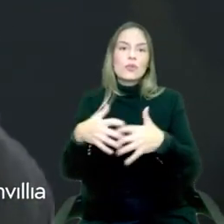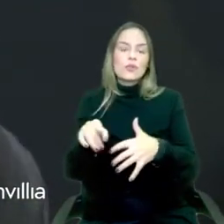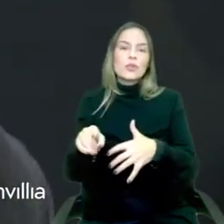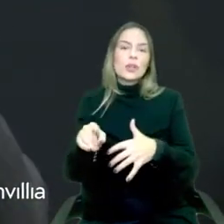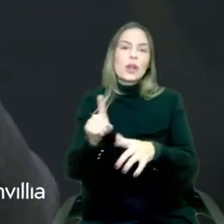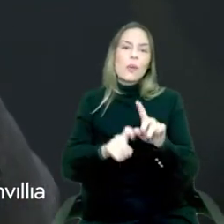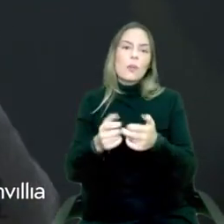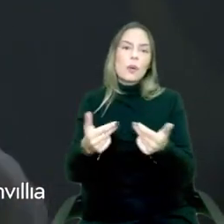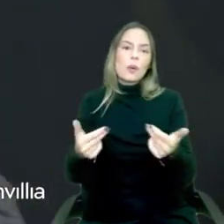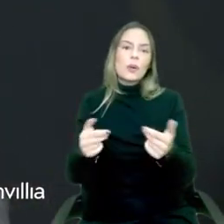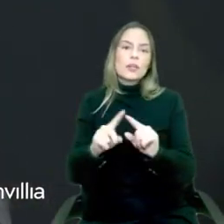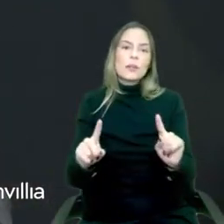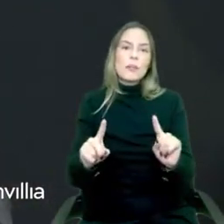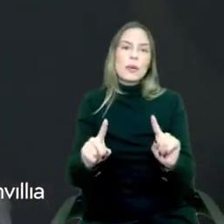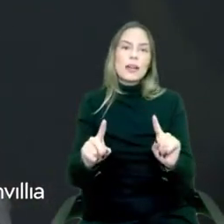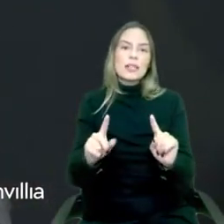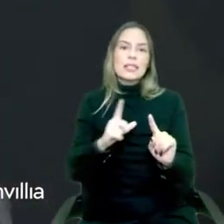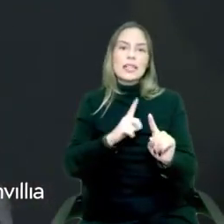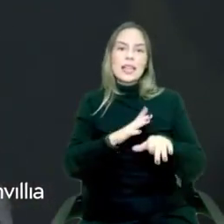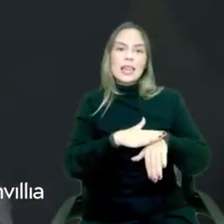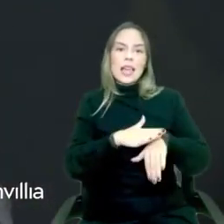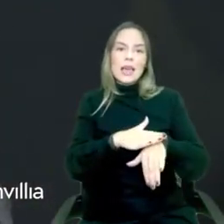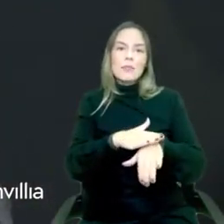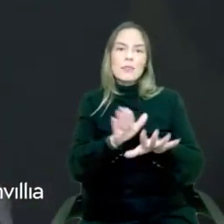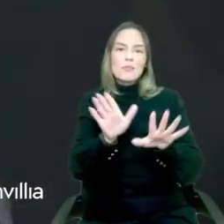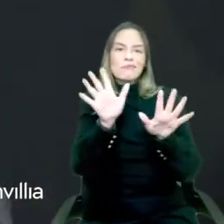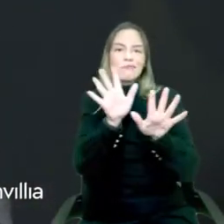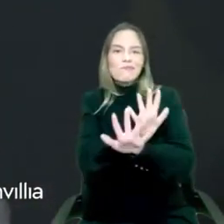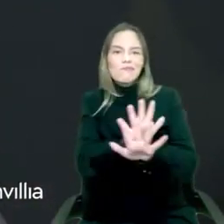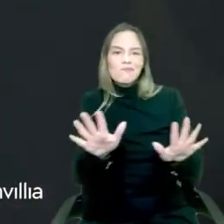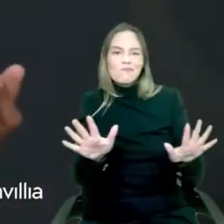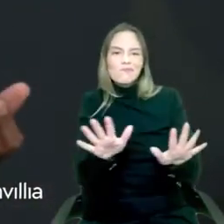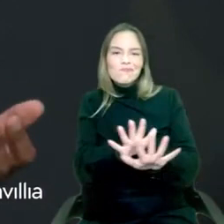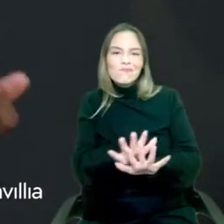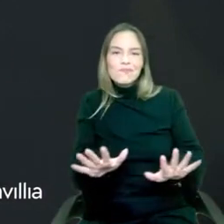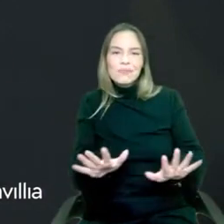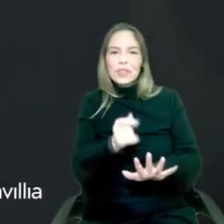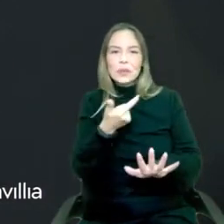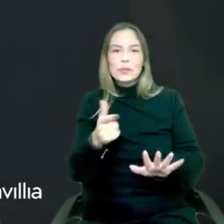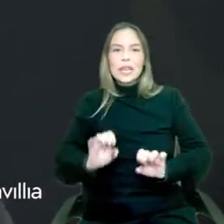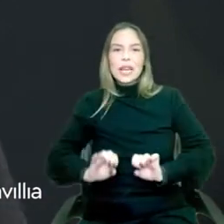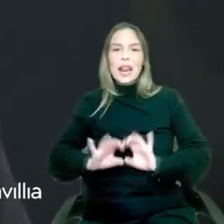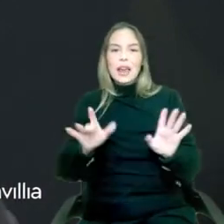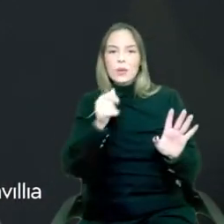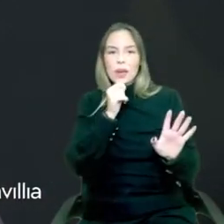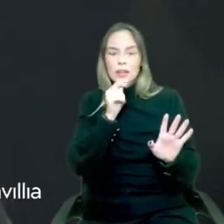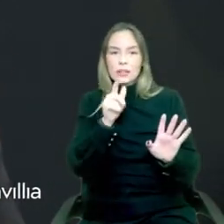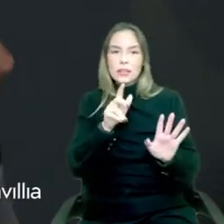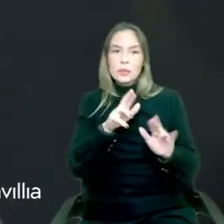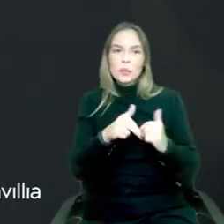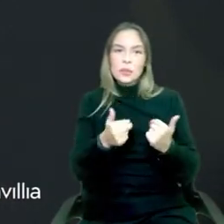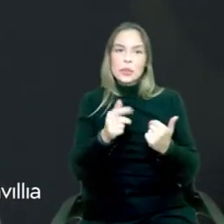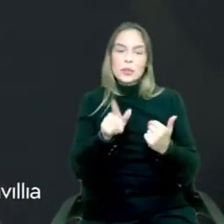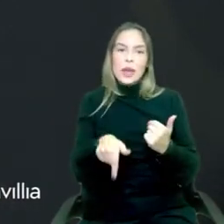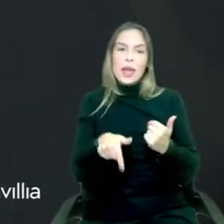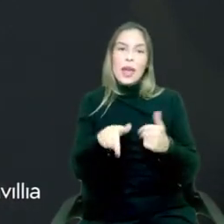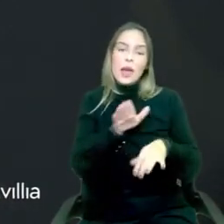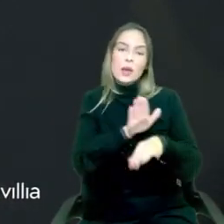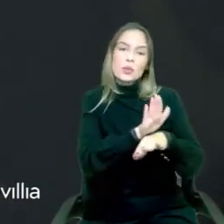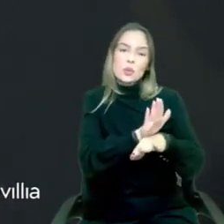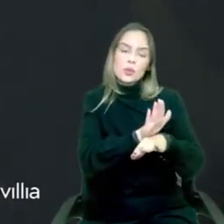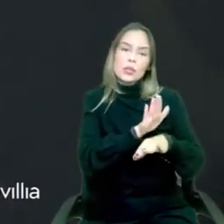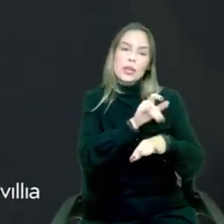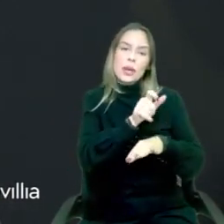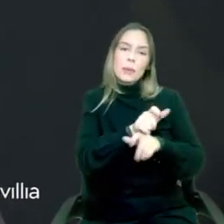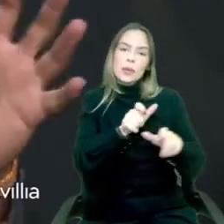time, it gets very blurry. So for us, it's about helping guide these clients